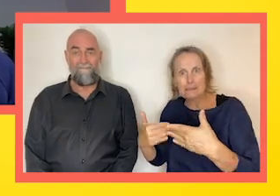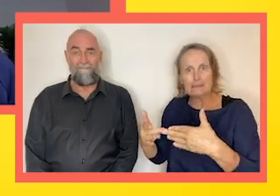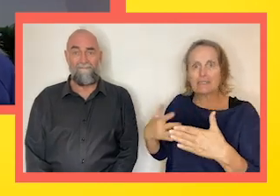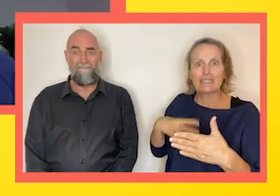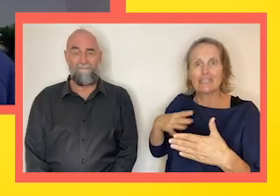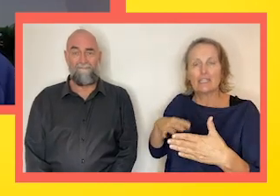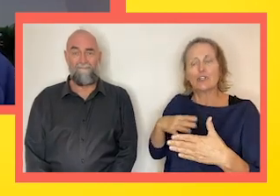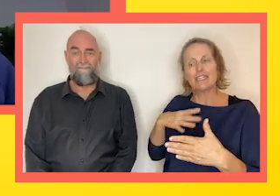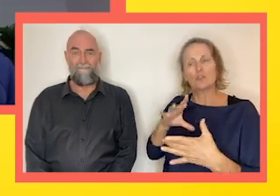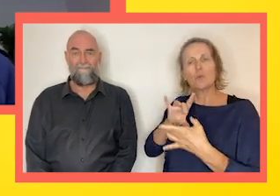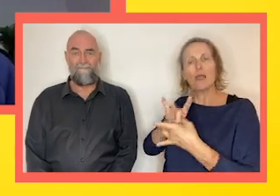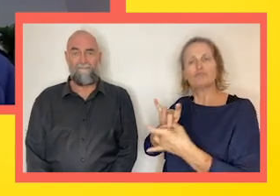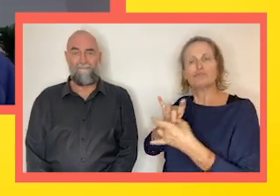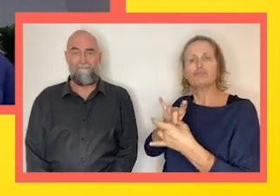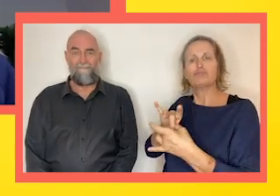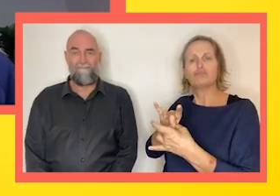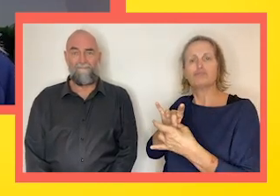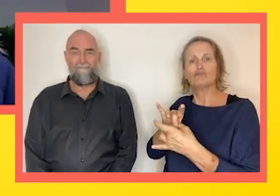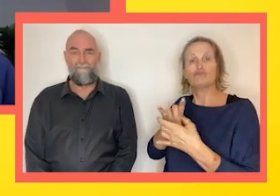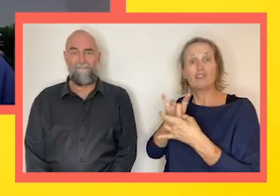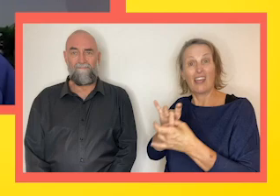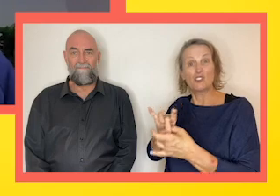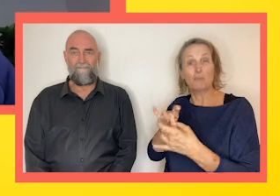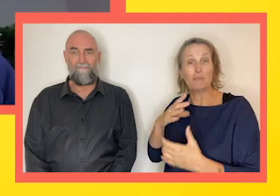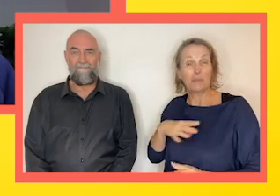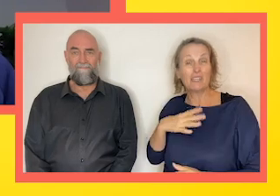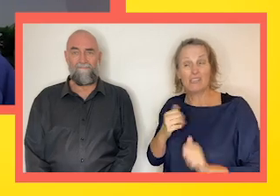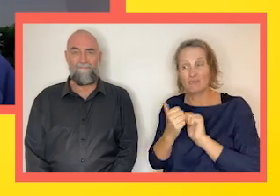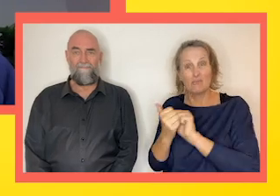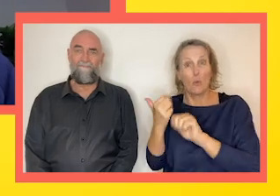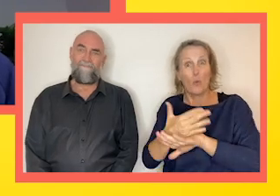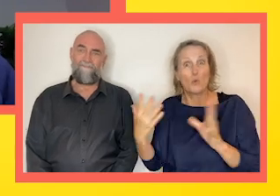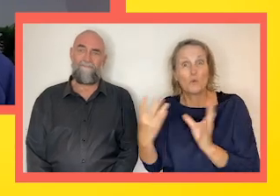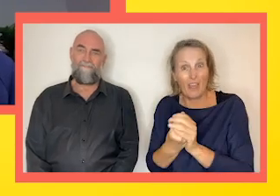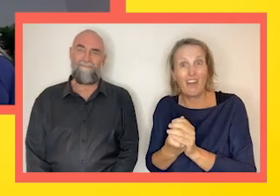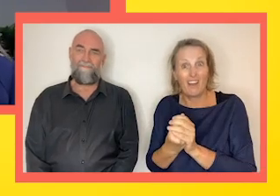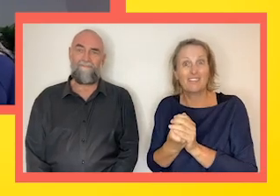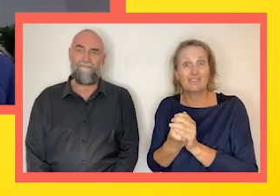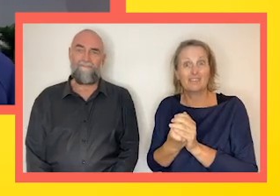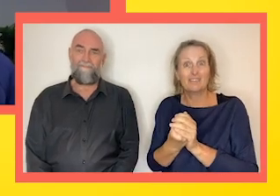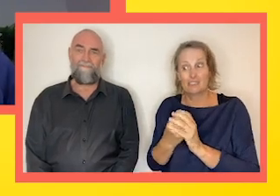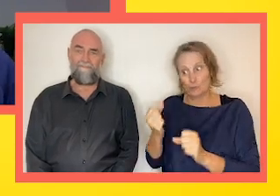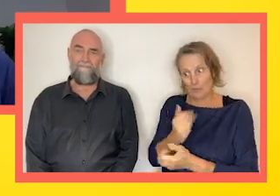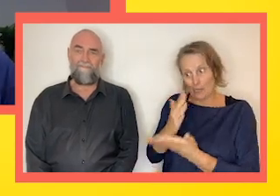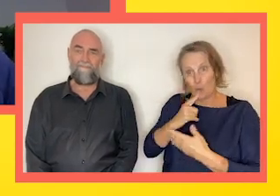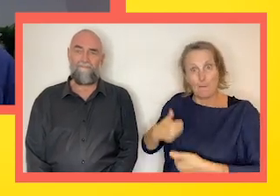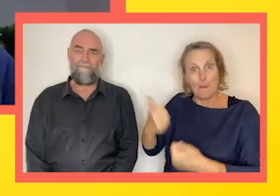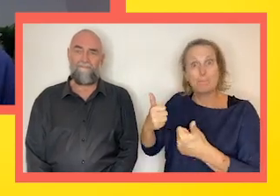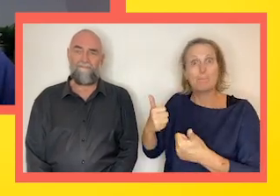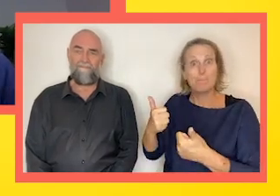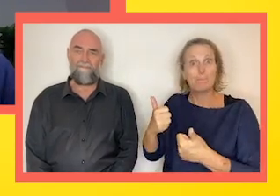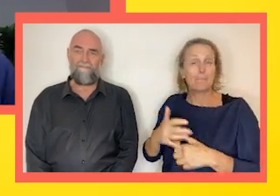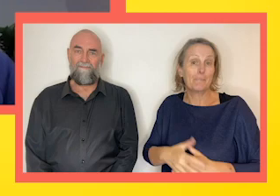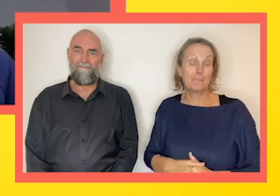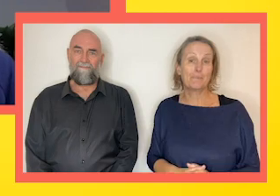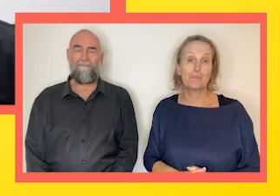got to try and really build that partnership, work together and try and get the best out of them, you know, peaking when it matters most.